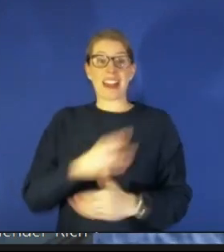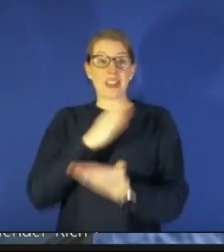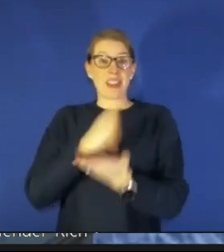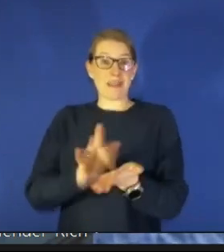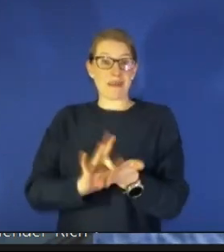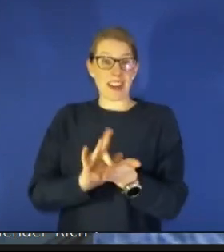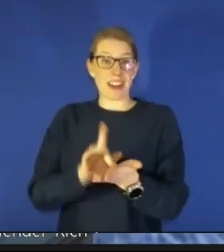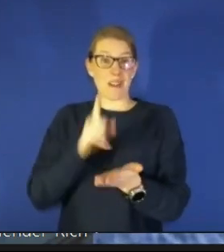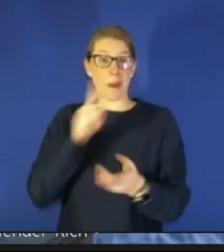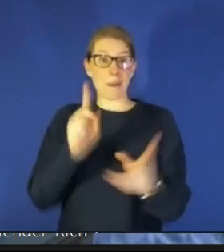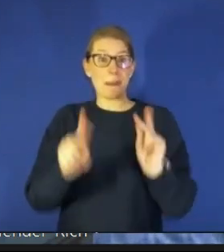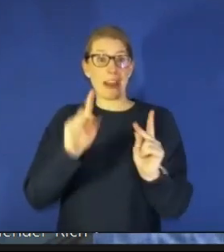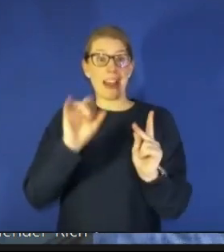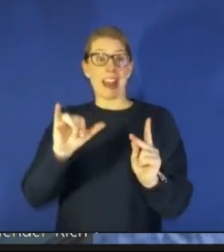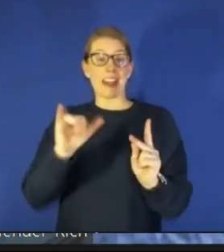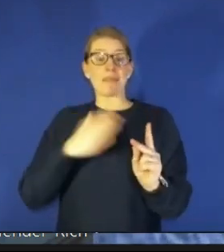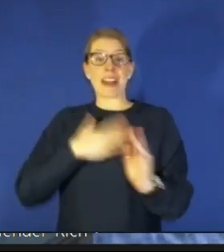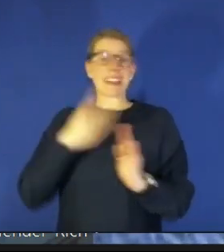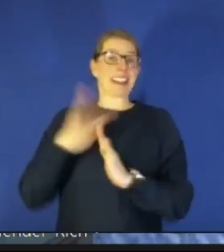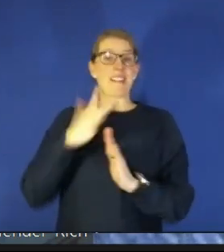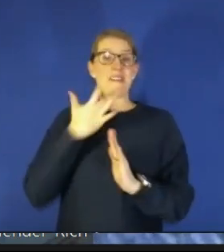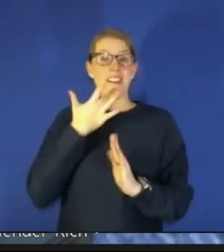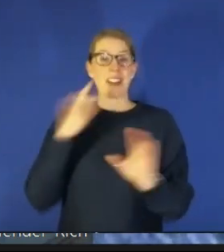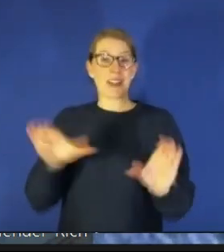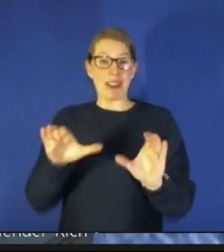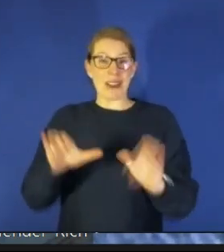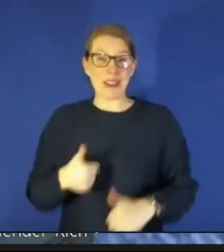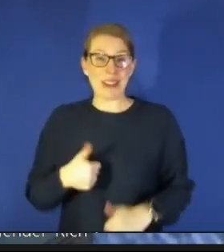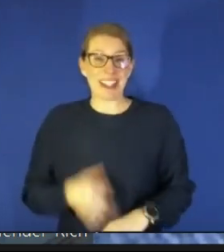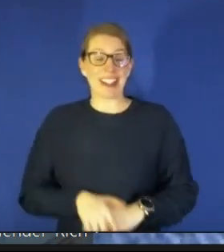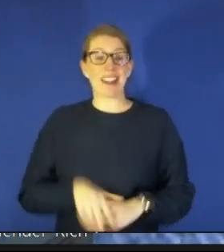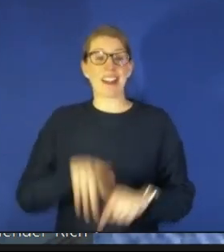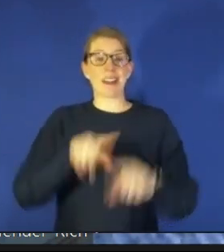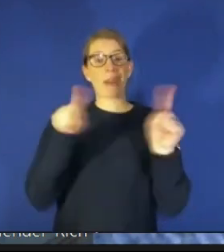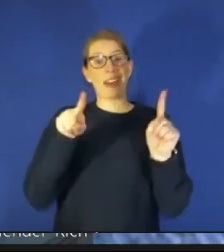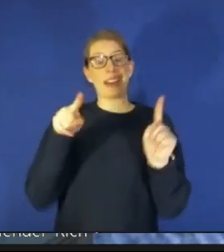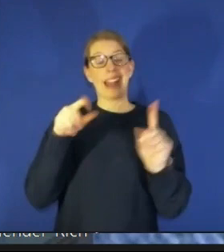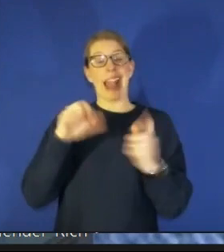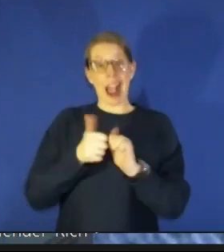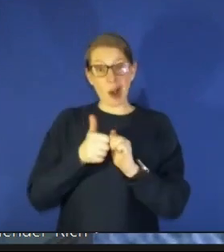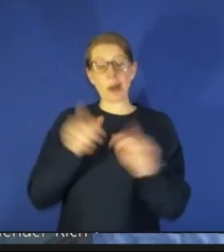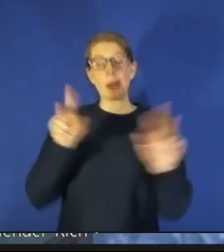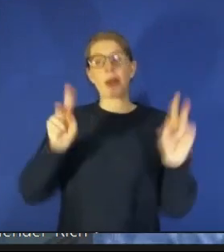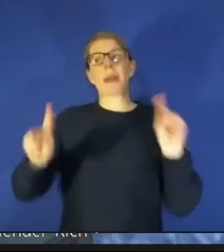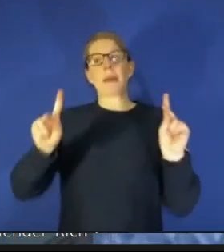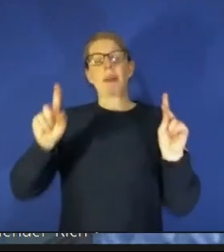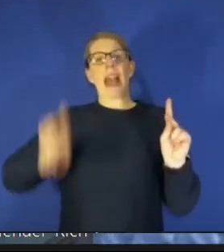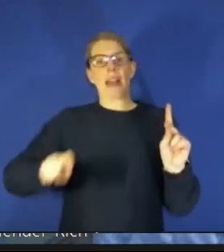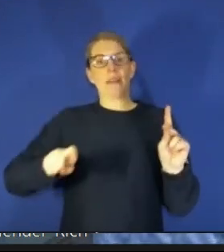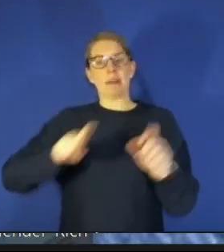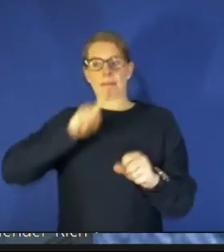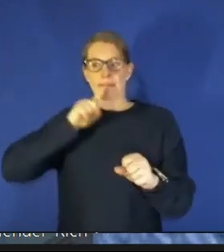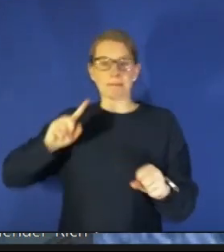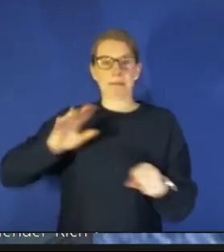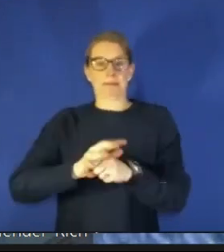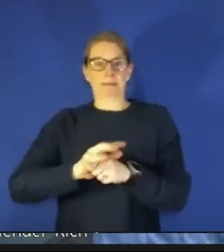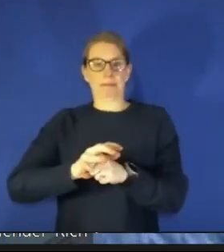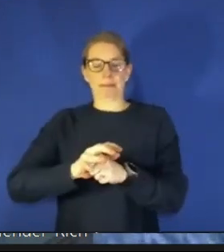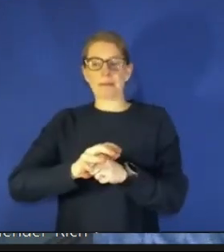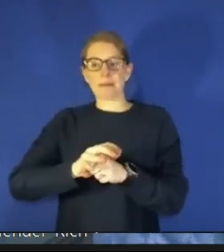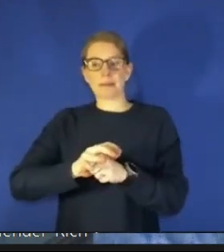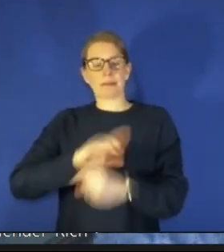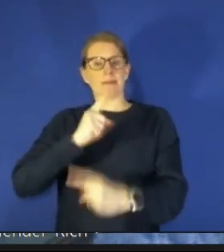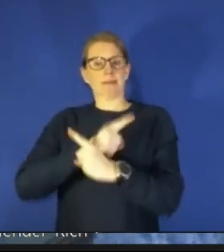on people. It's like my favorite thing to do. But in order to do it, people have to really be in the right place with their